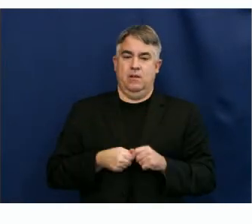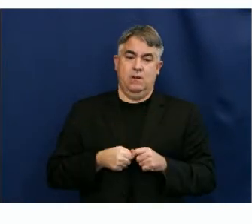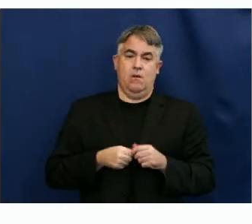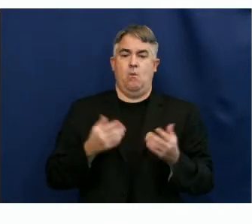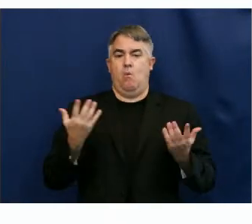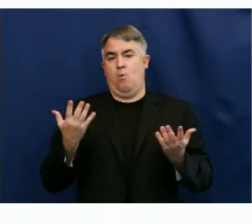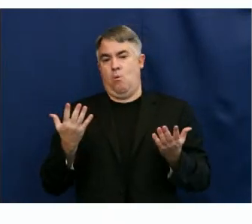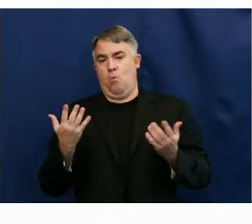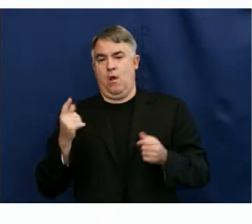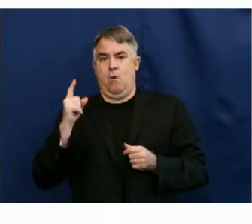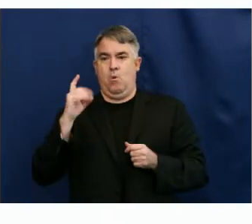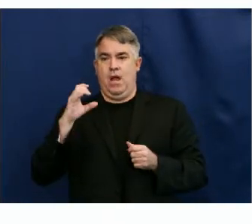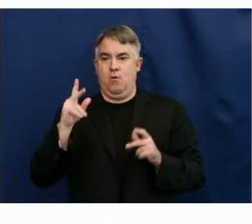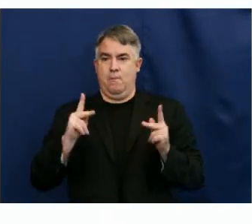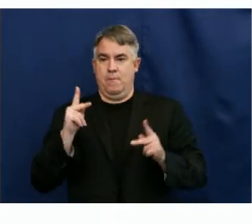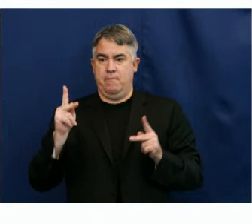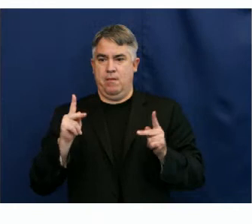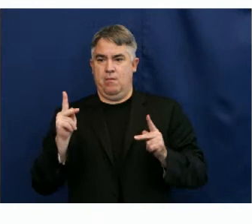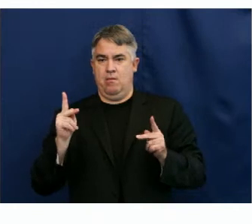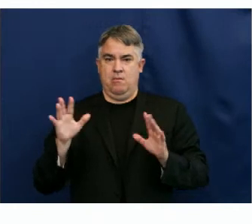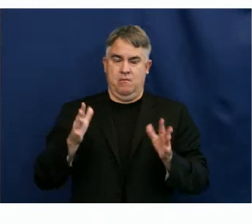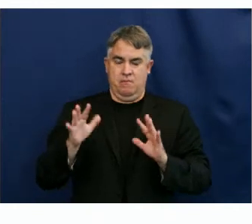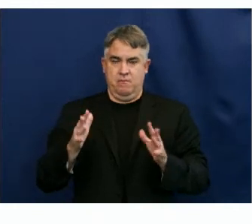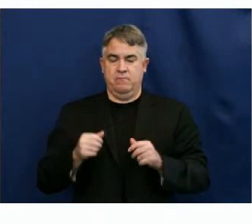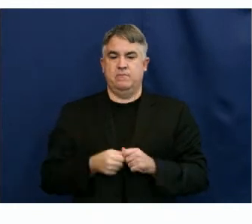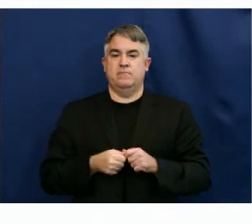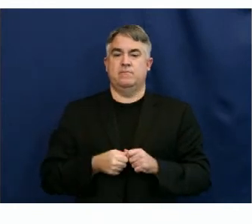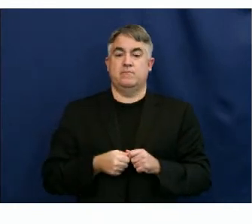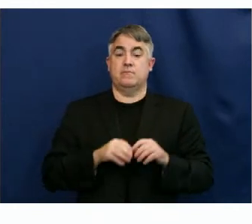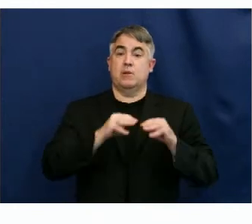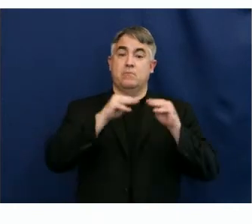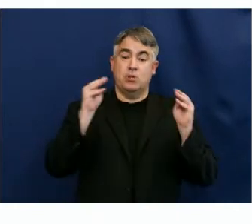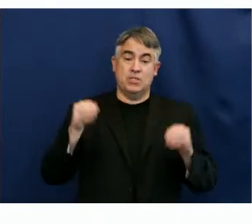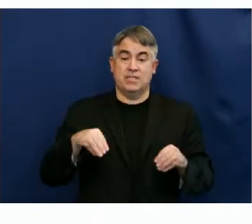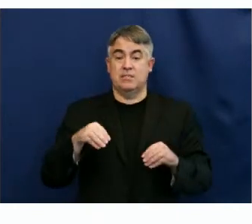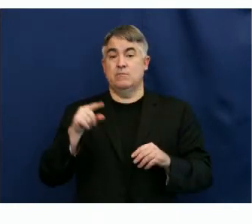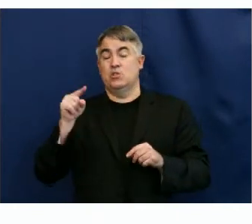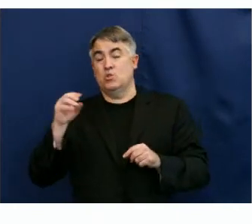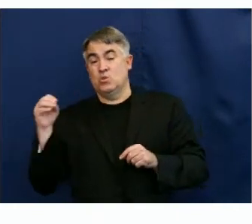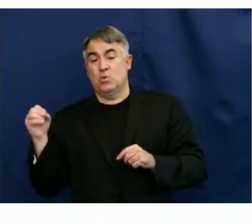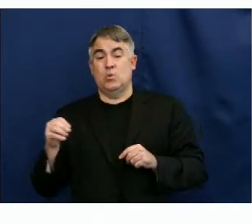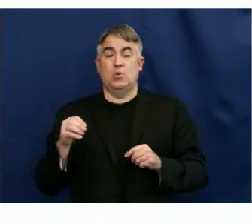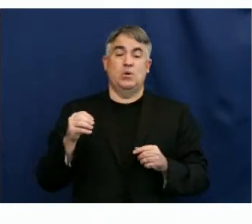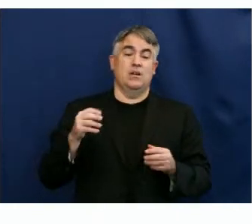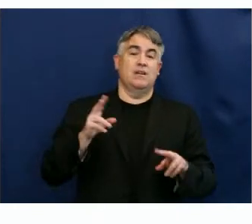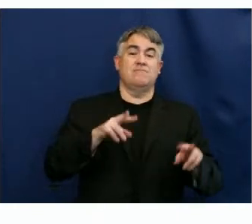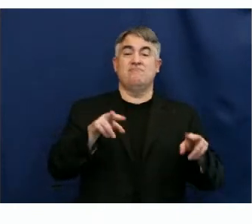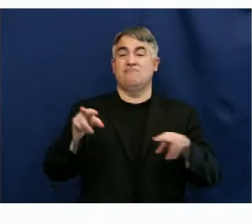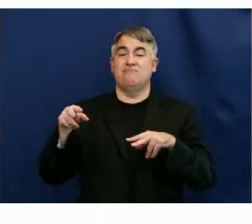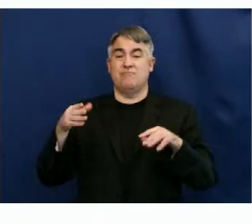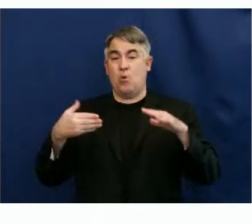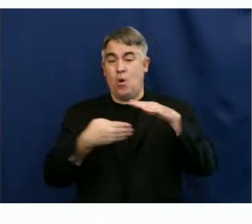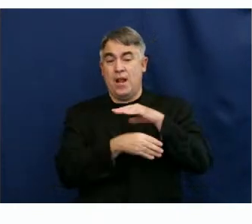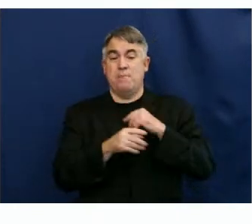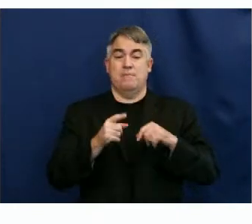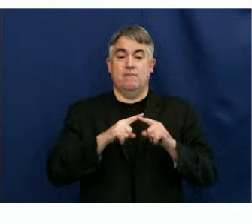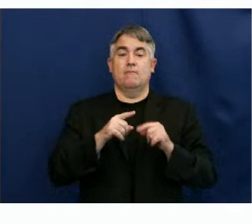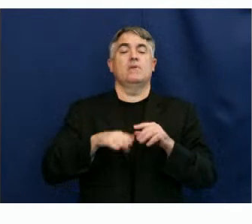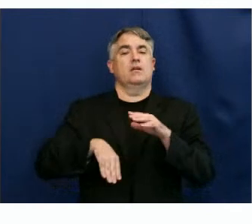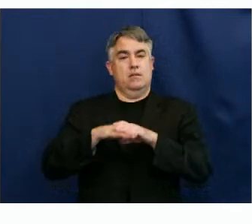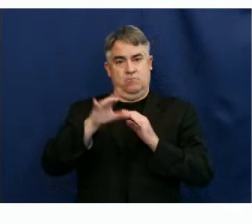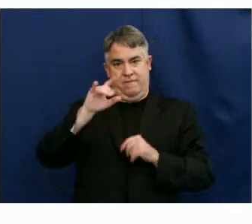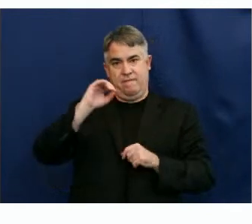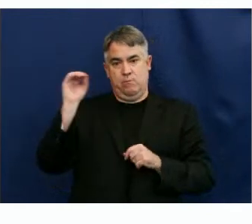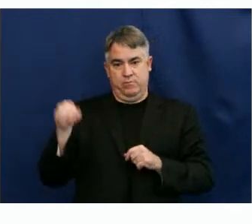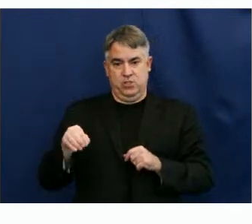less. Museums, zoos, and aquariums could have indoor operations at 25% of capacity. Retail could move to 50%. Gyms